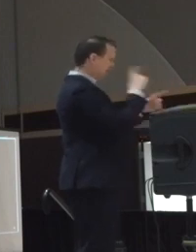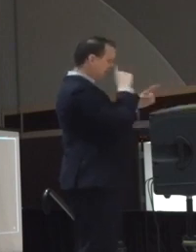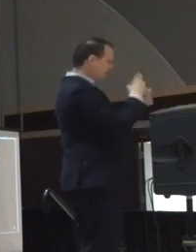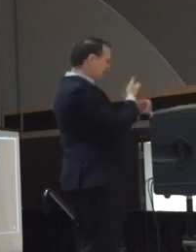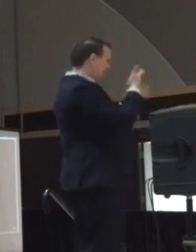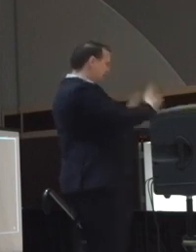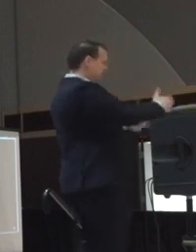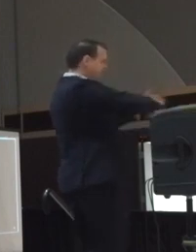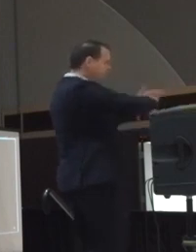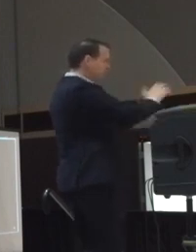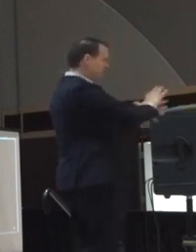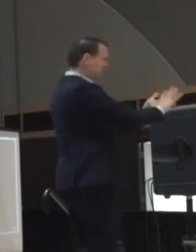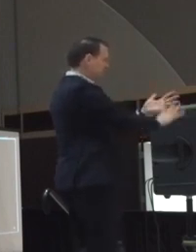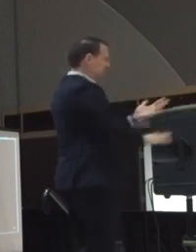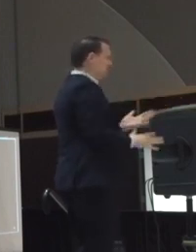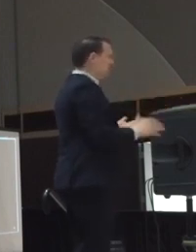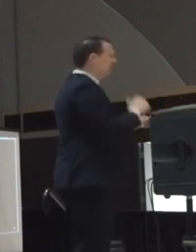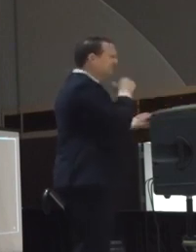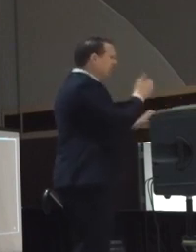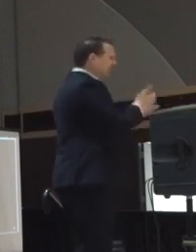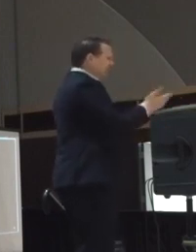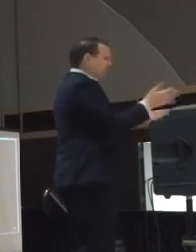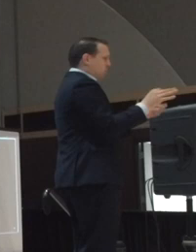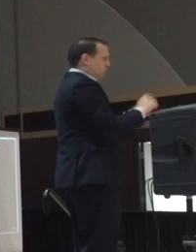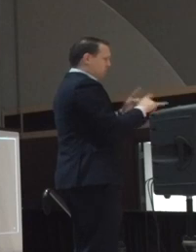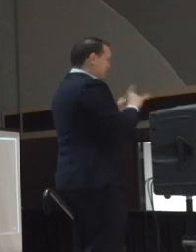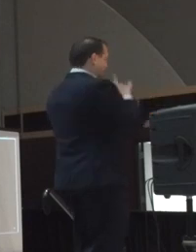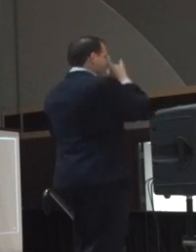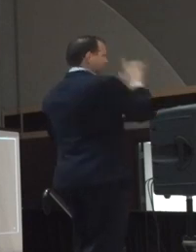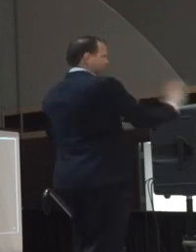heavy construction. It's not something to stick your nose up at.